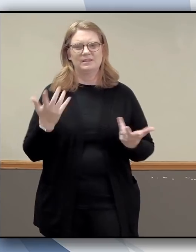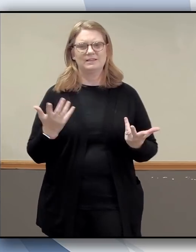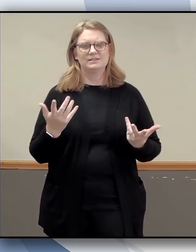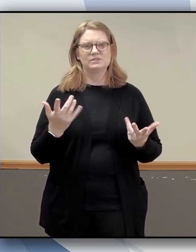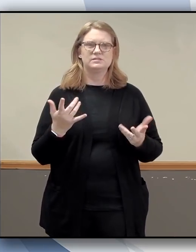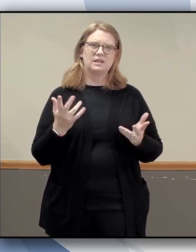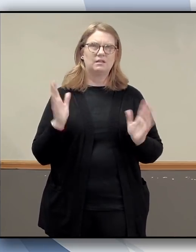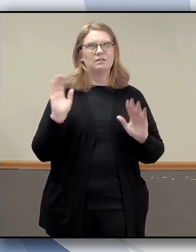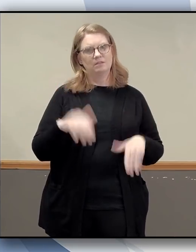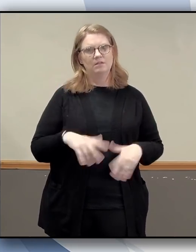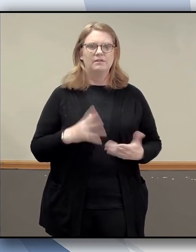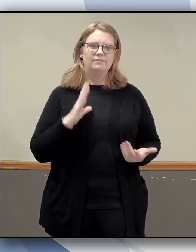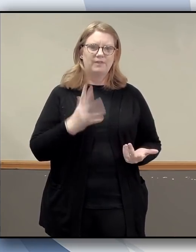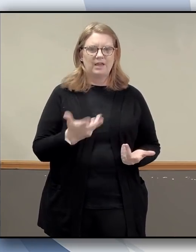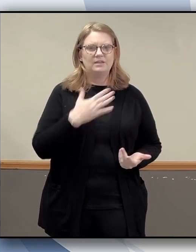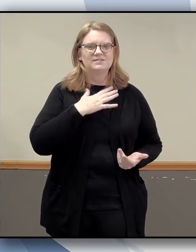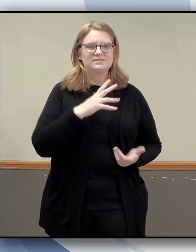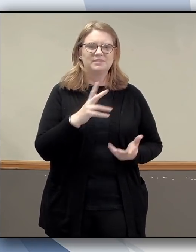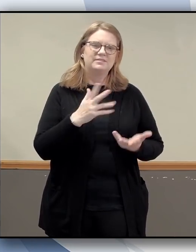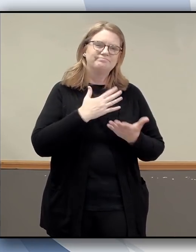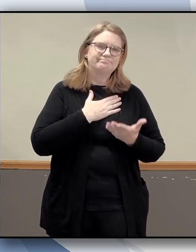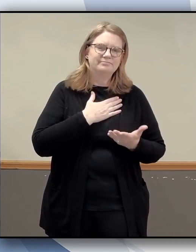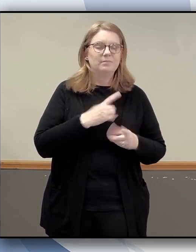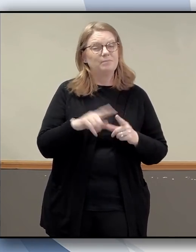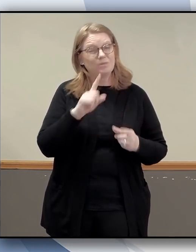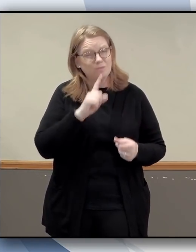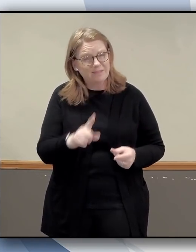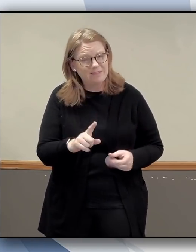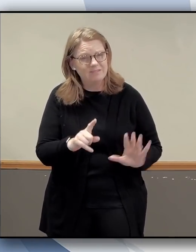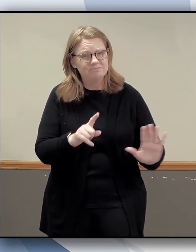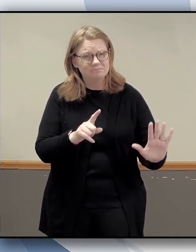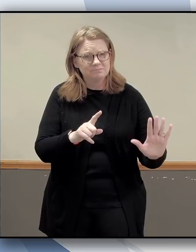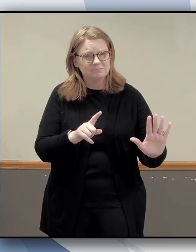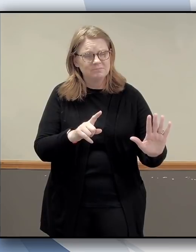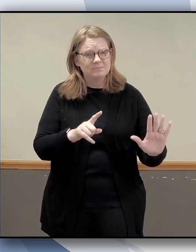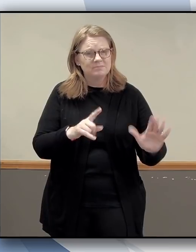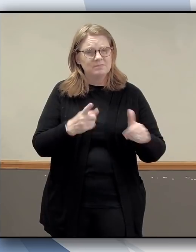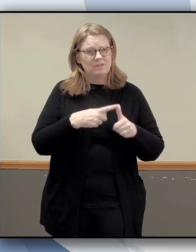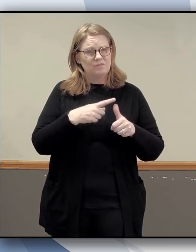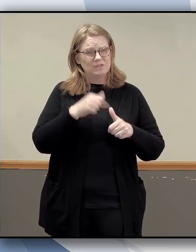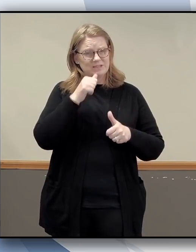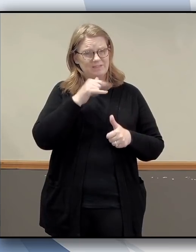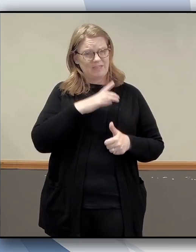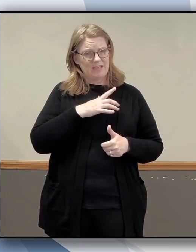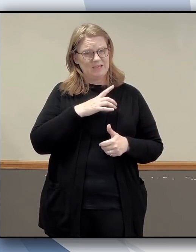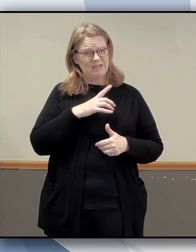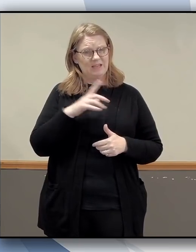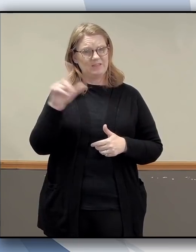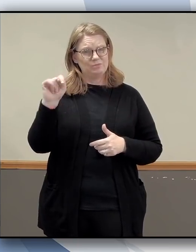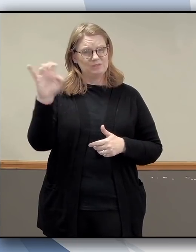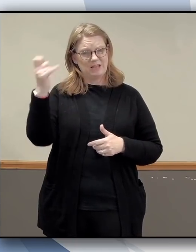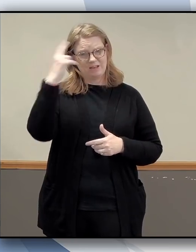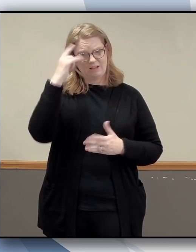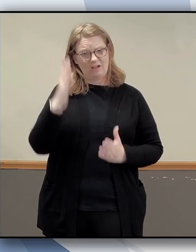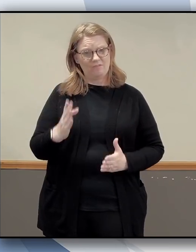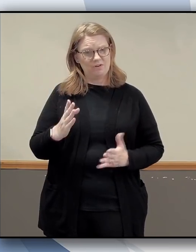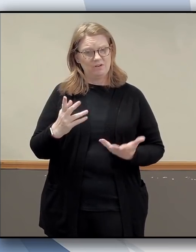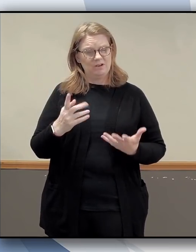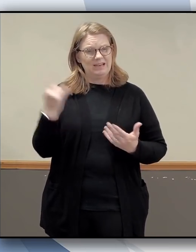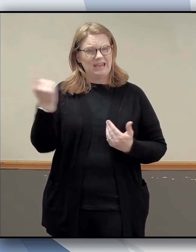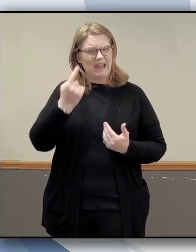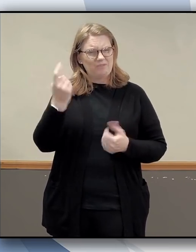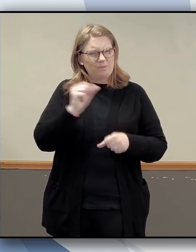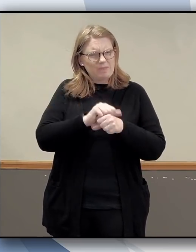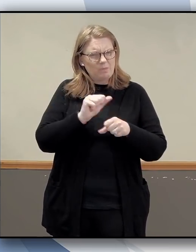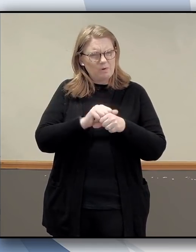you know that on behalf of the First Lady and Lieutenant Governor Brent Sanford and myself and everybody that